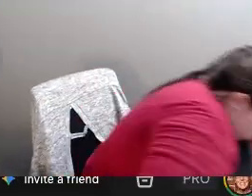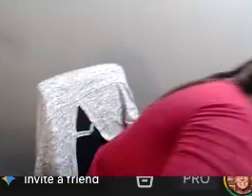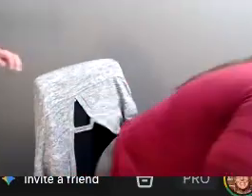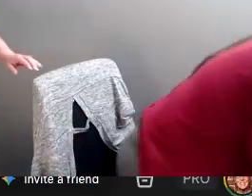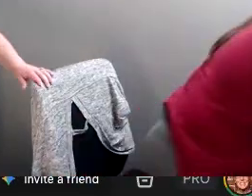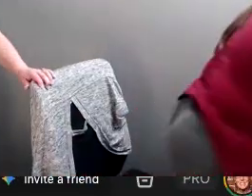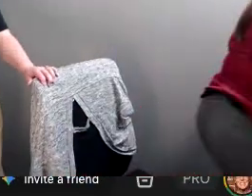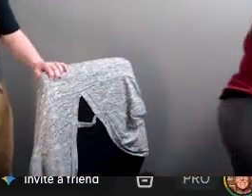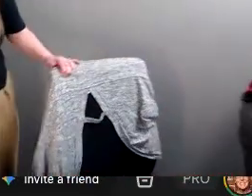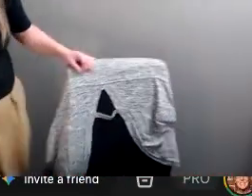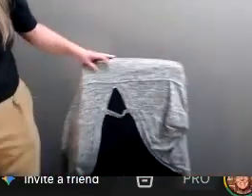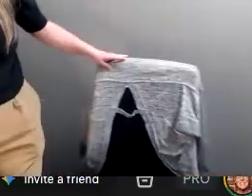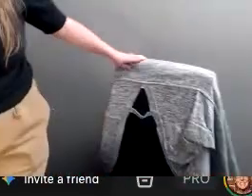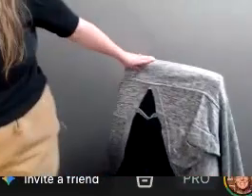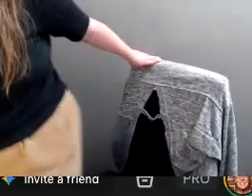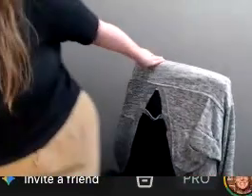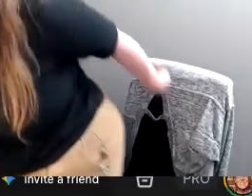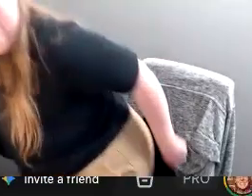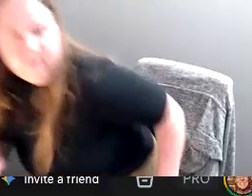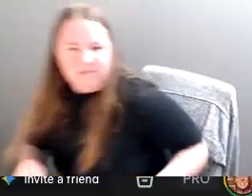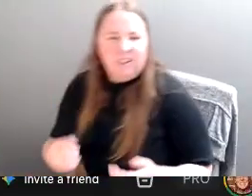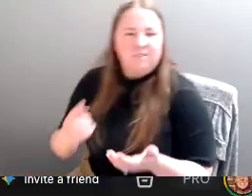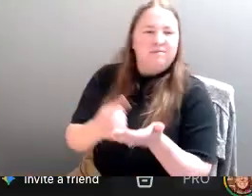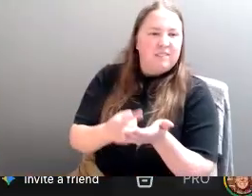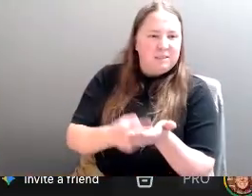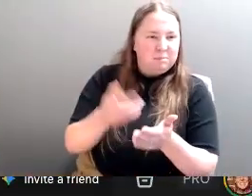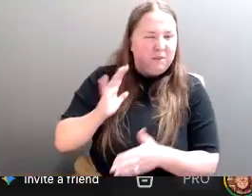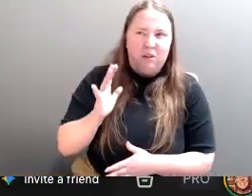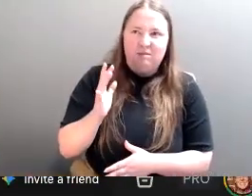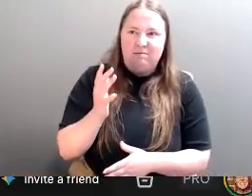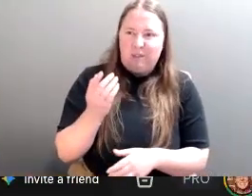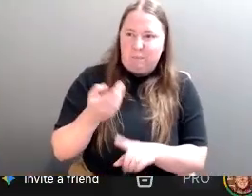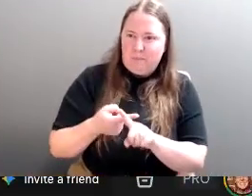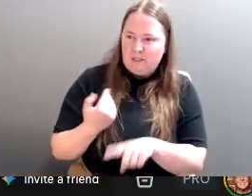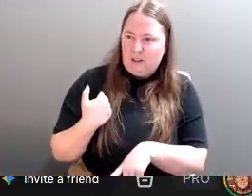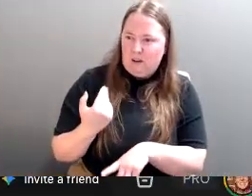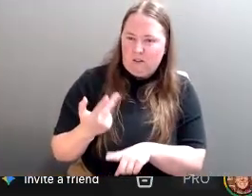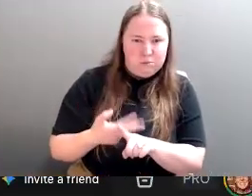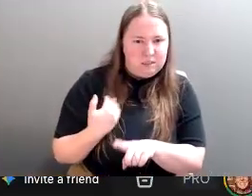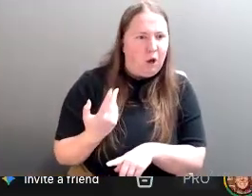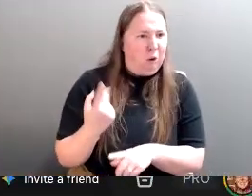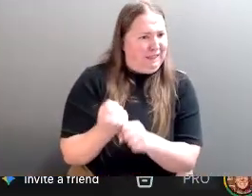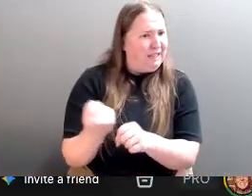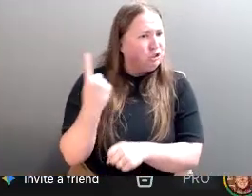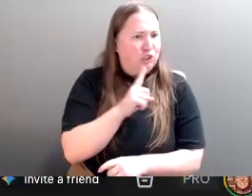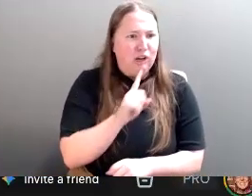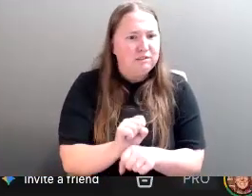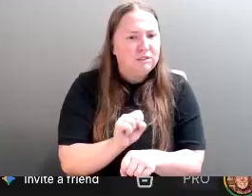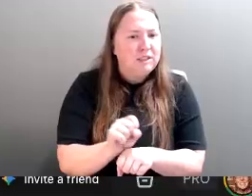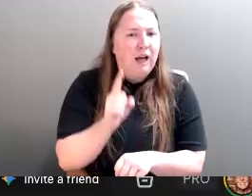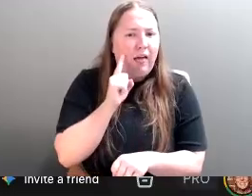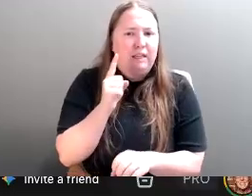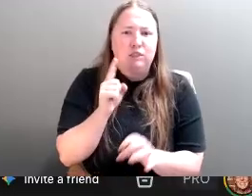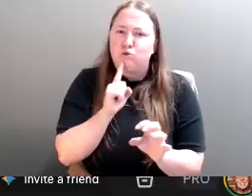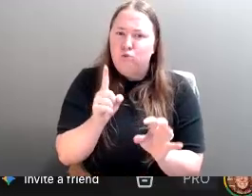previous, even like, a couple months back, now a year, I guess, and I think it's really important that, yeah, like this